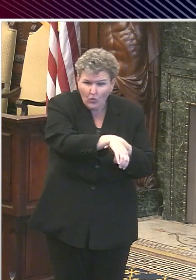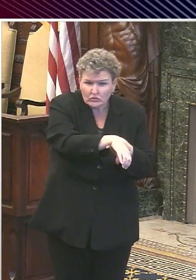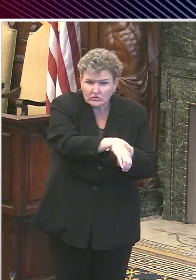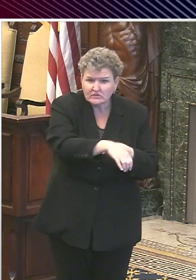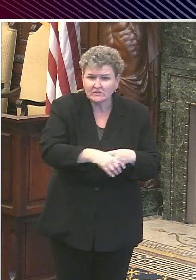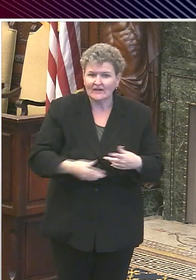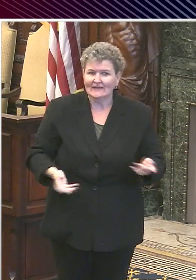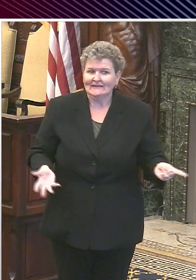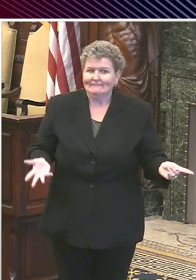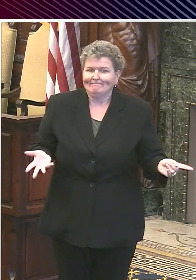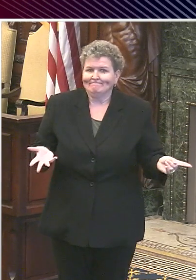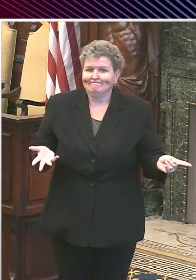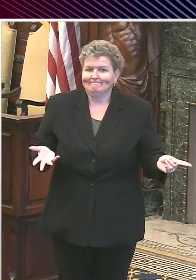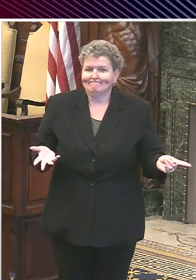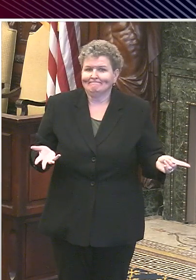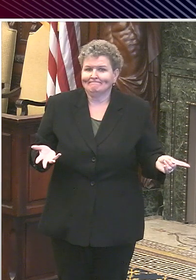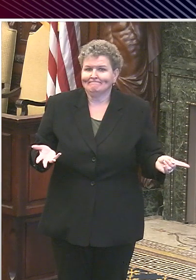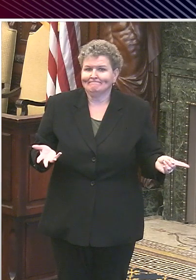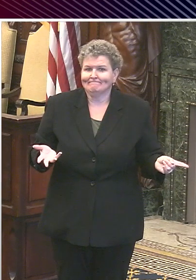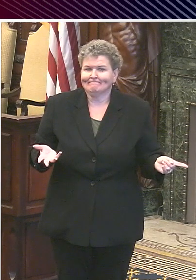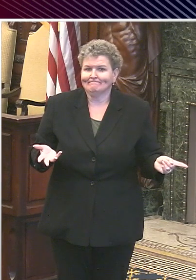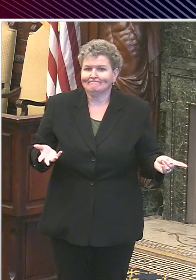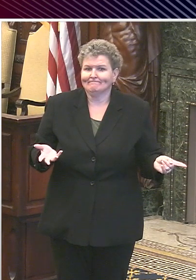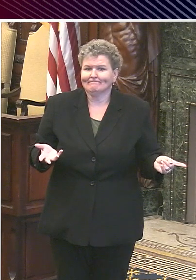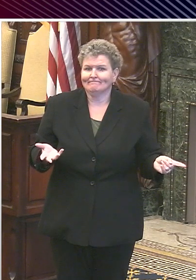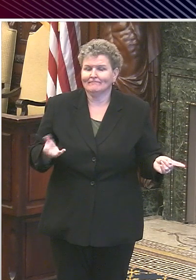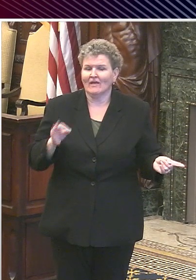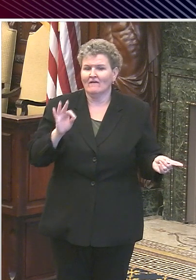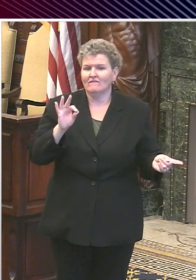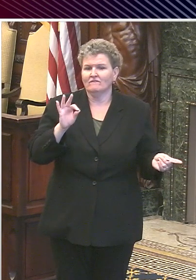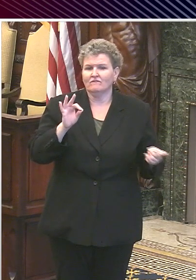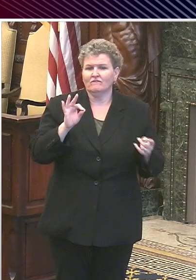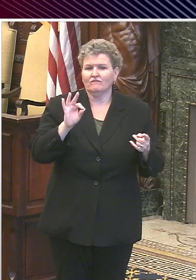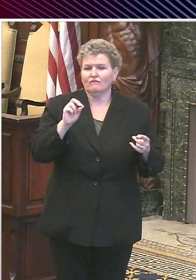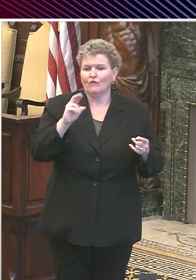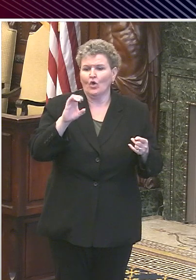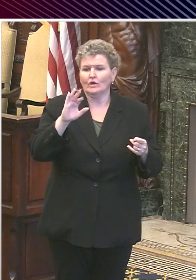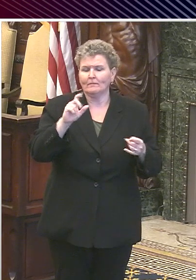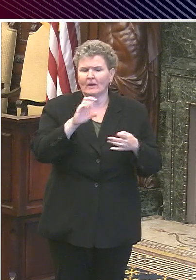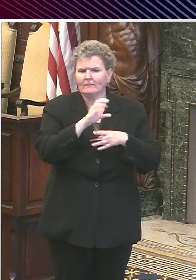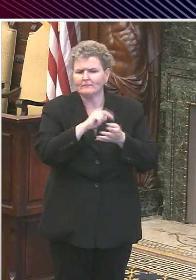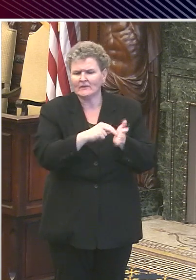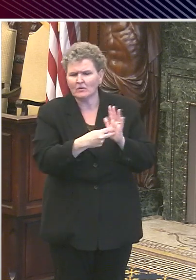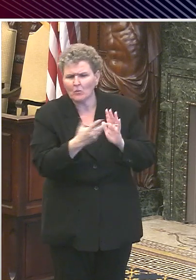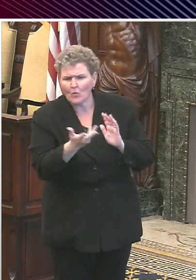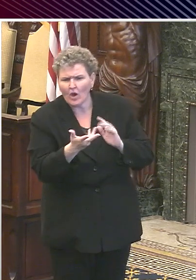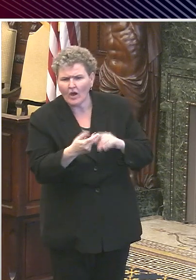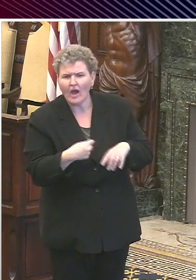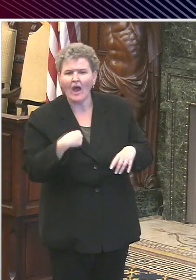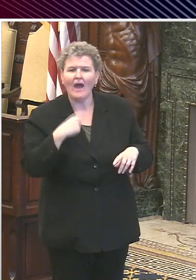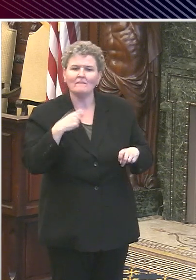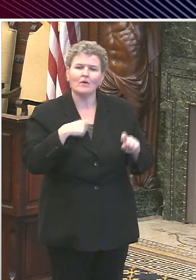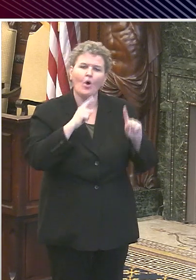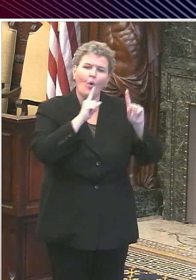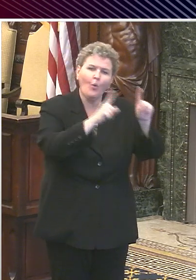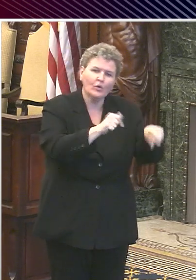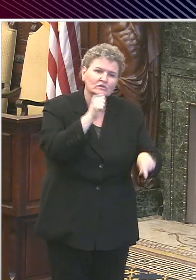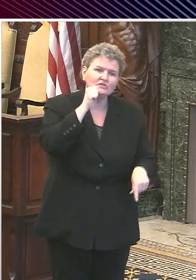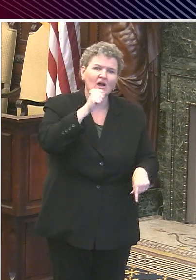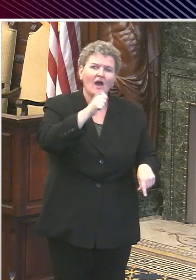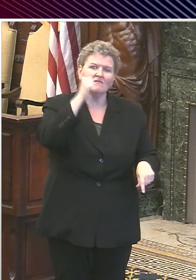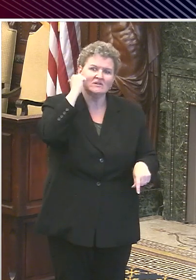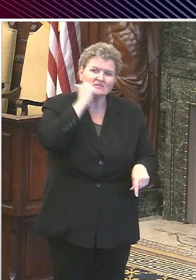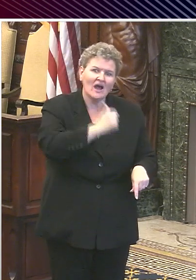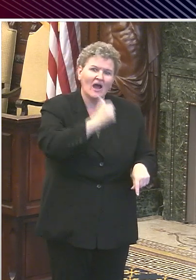I just define forcible. I mean, we're going there every day with services available to